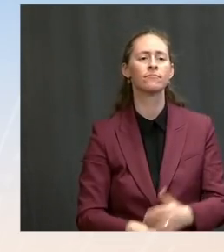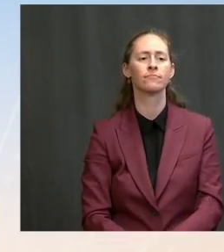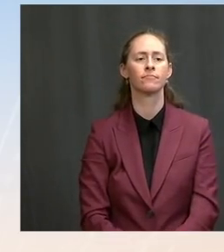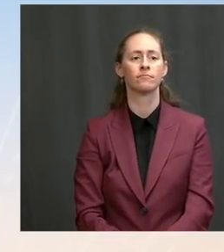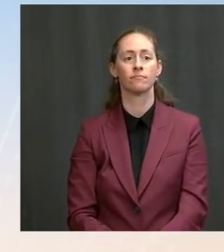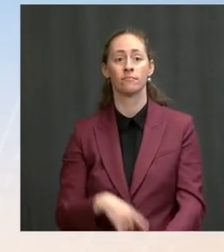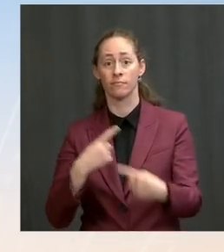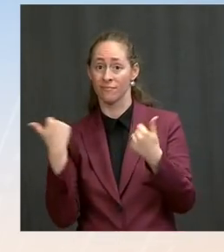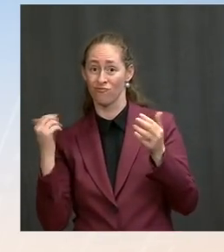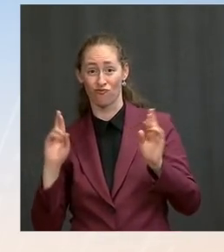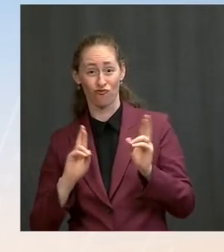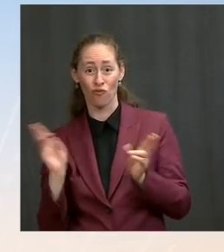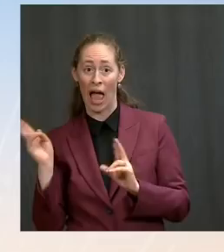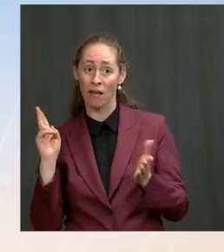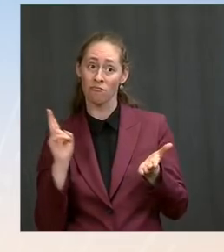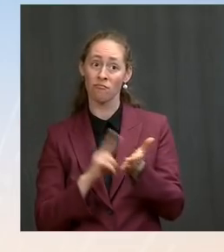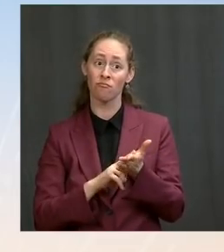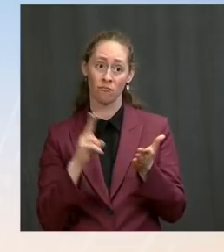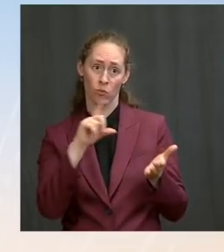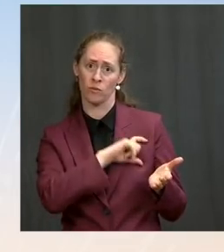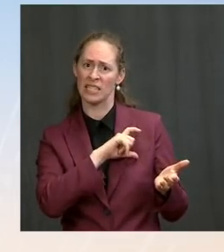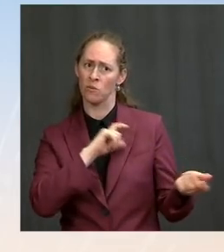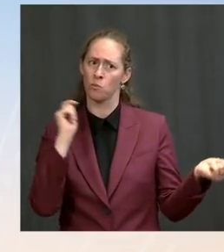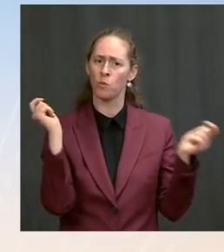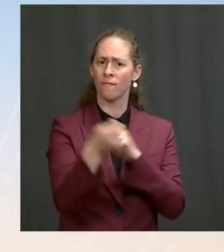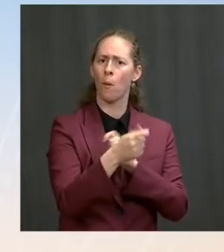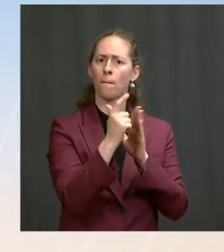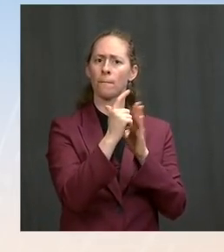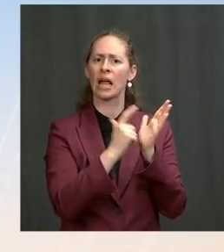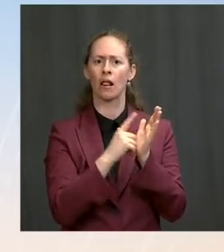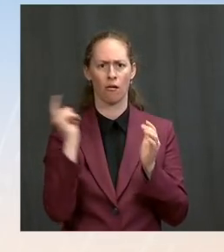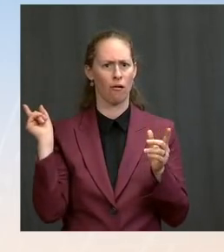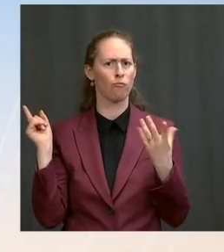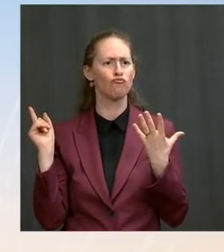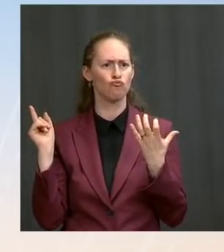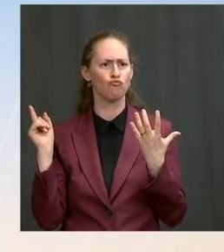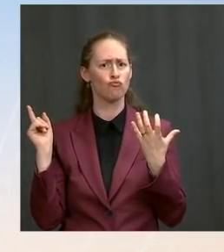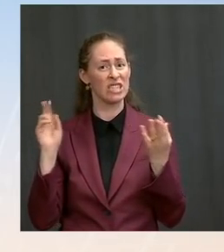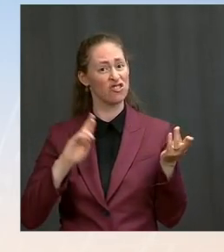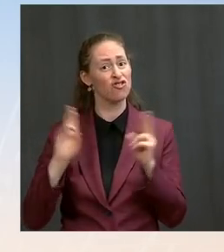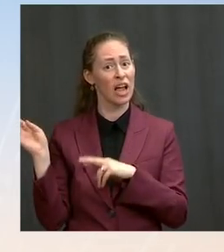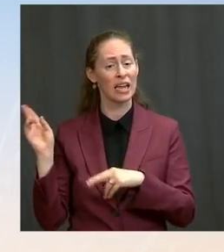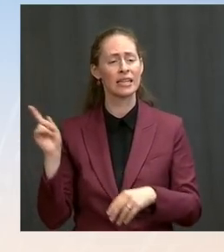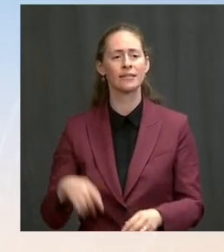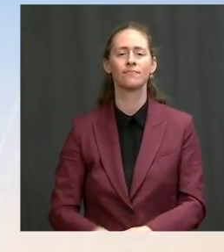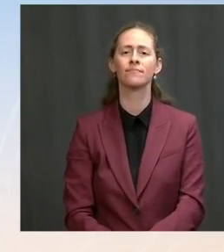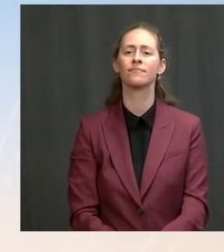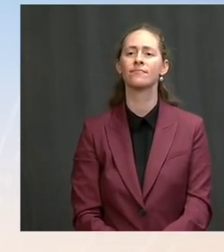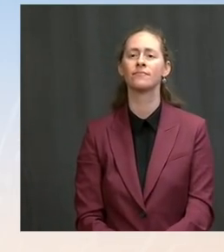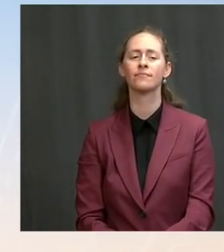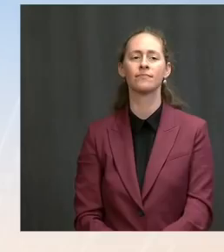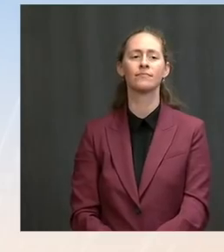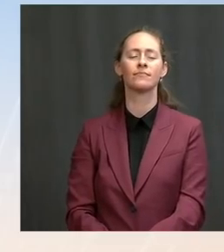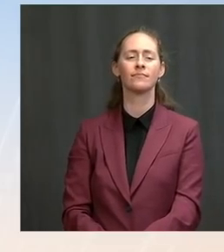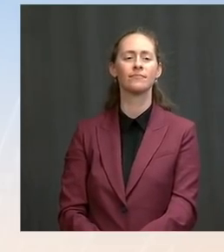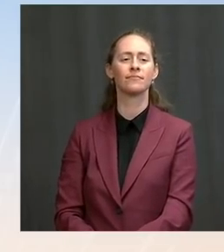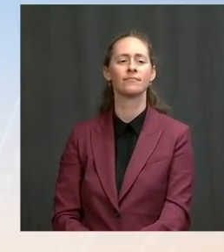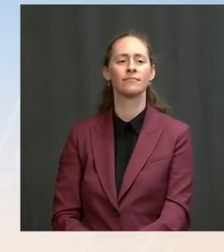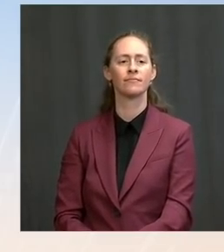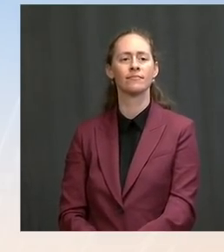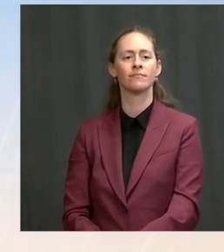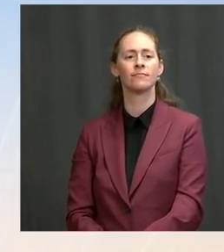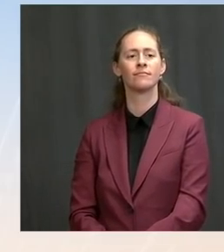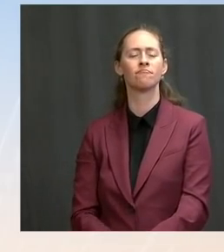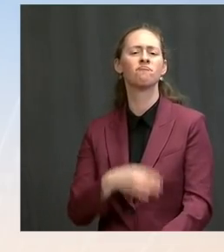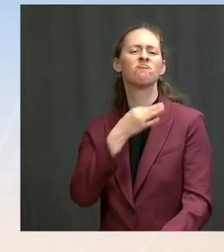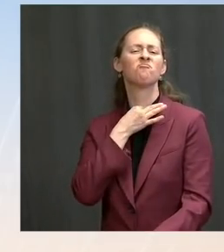police reform bill into law. Go ahead. Let me go to April and then I'll come back, if that's okay. Go ahead, April. On police reform, there